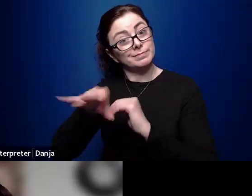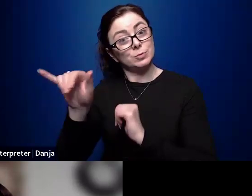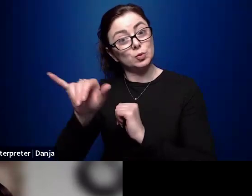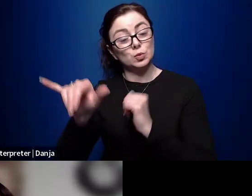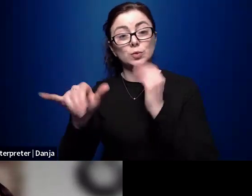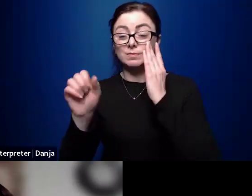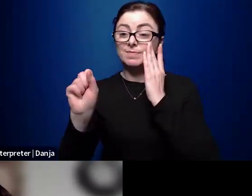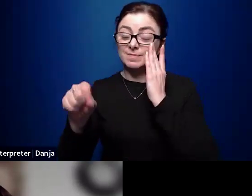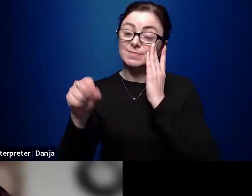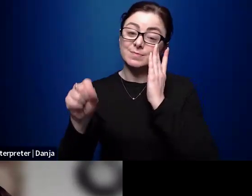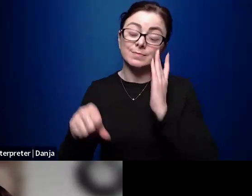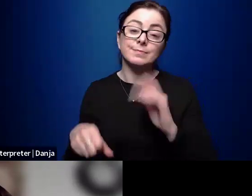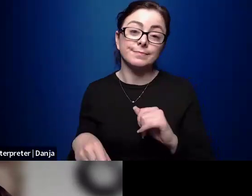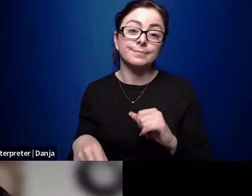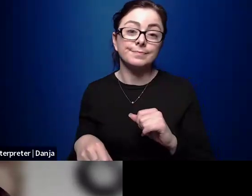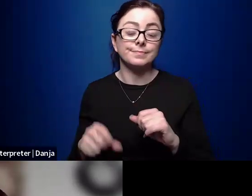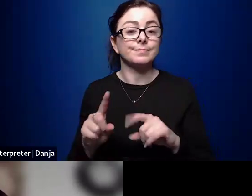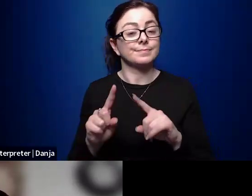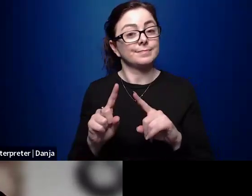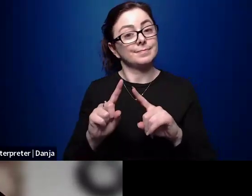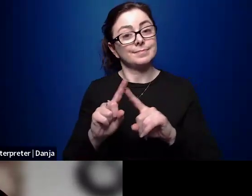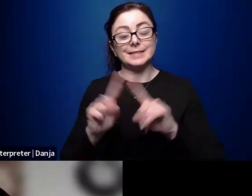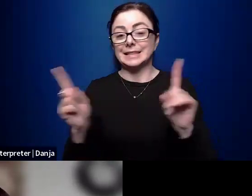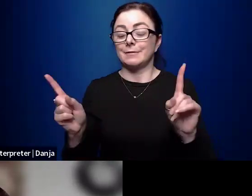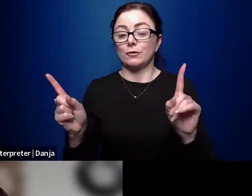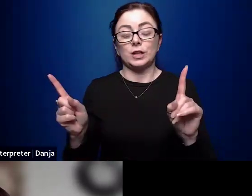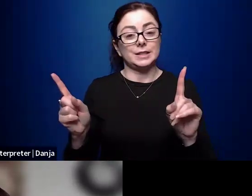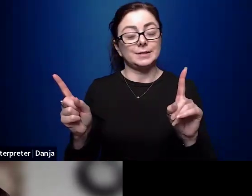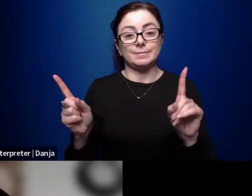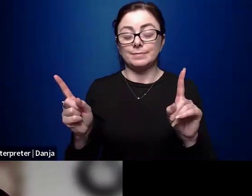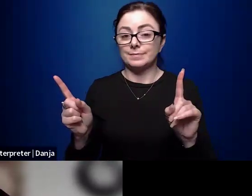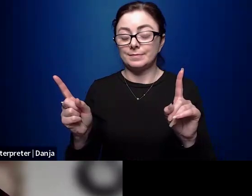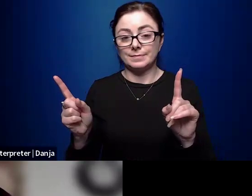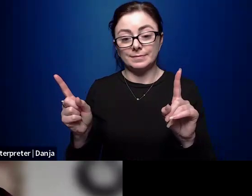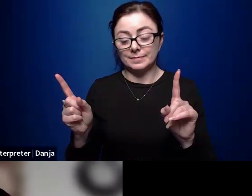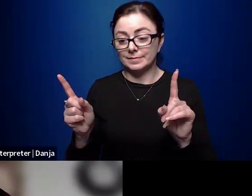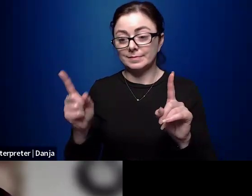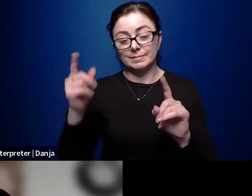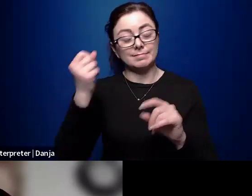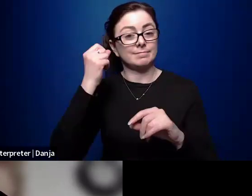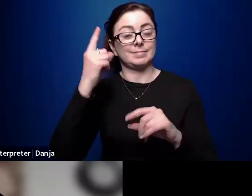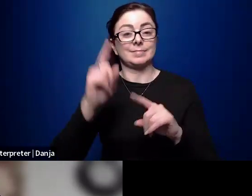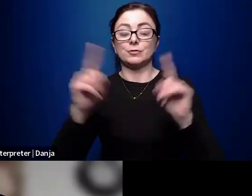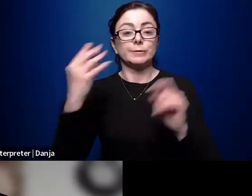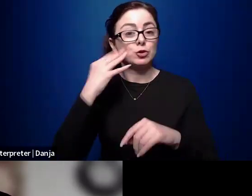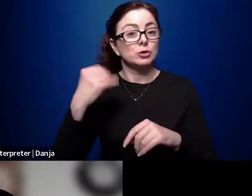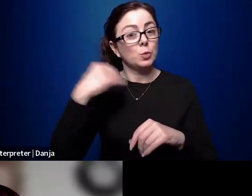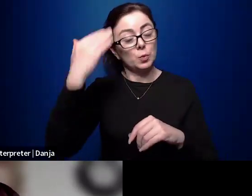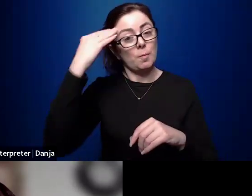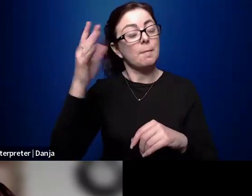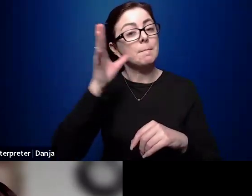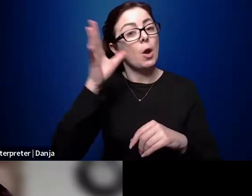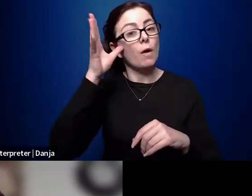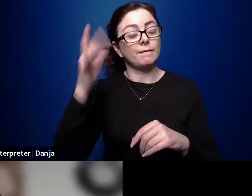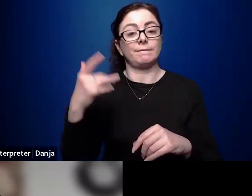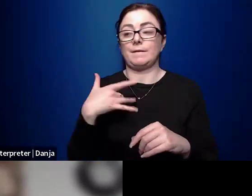establish like a different way. And every time I know parents, I feel like bond